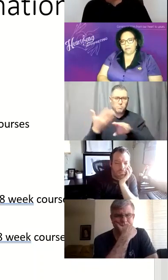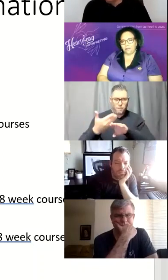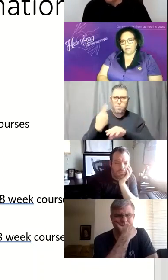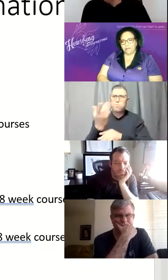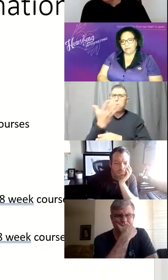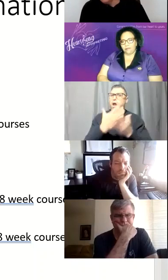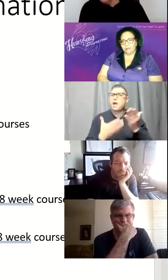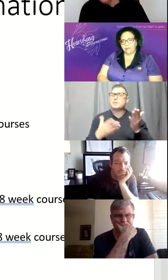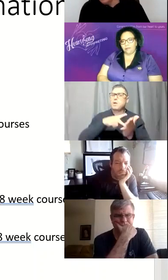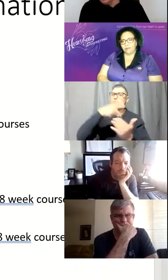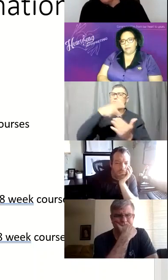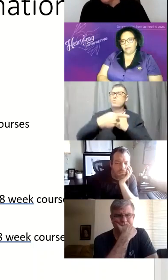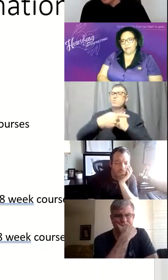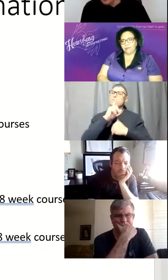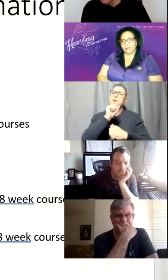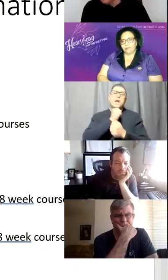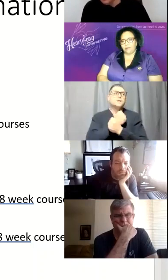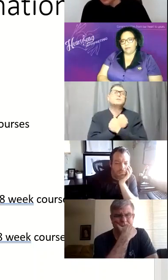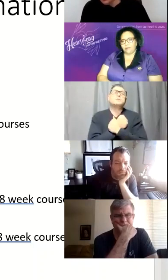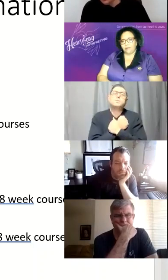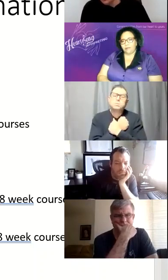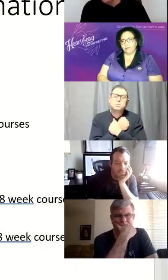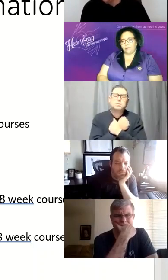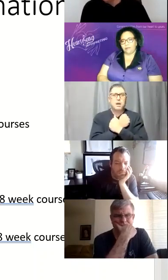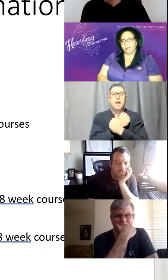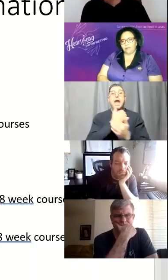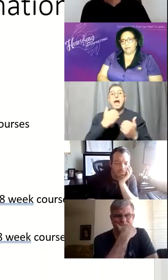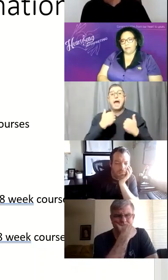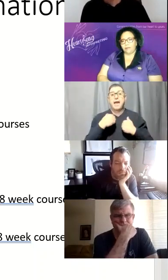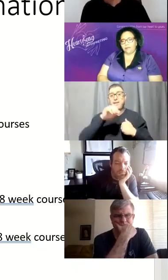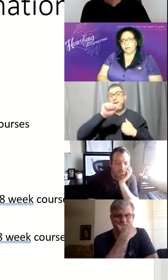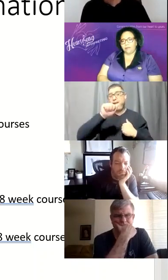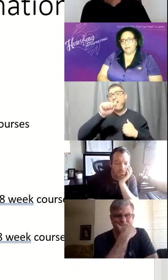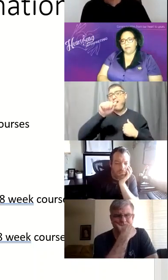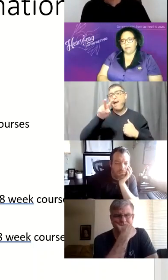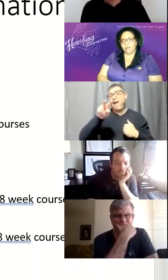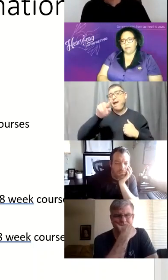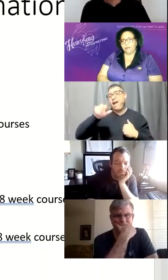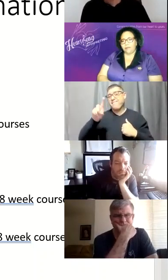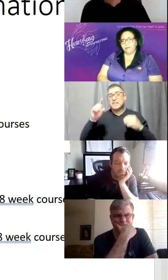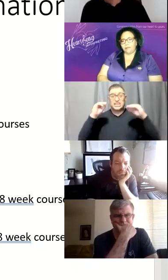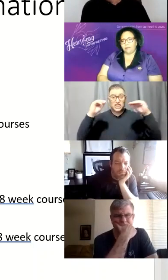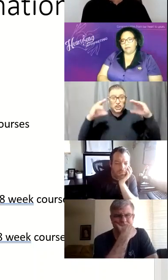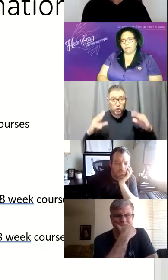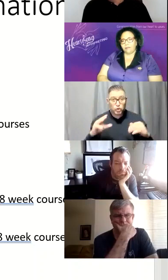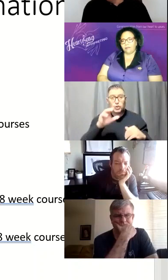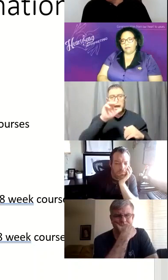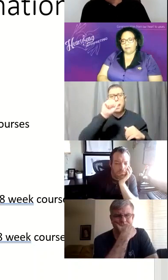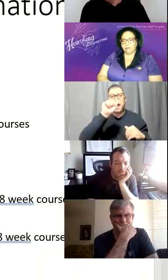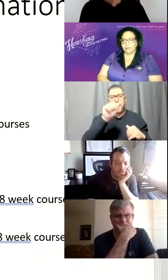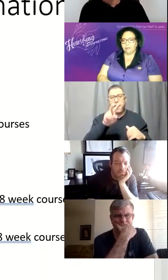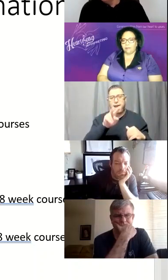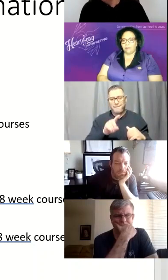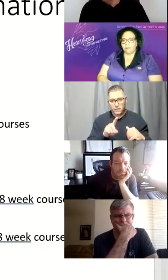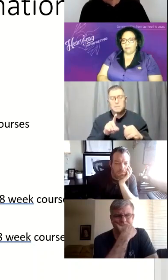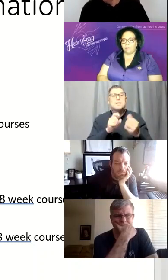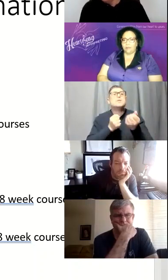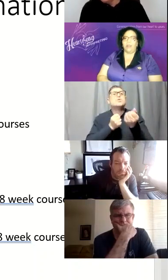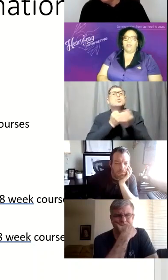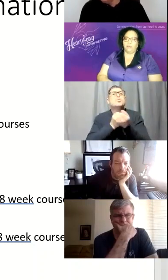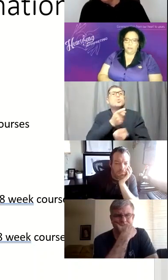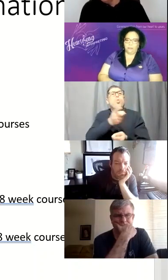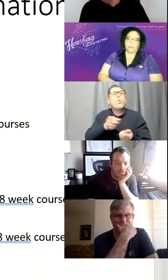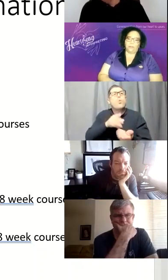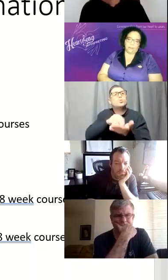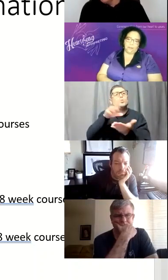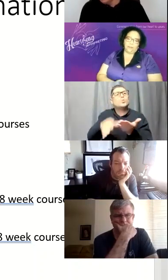that I really enjoy is we have an avid teacher who supports those students